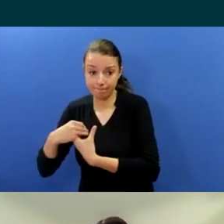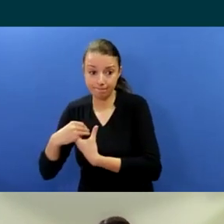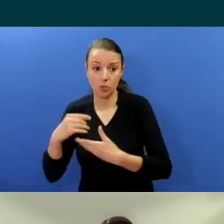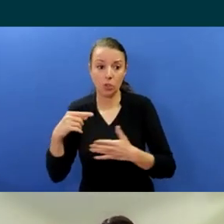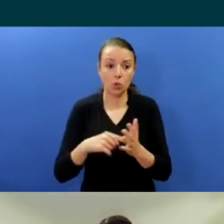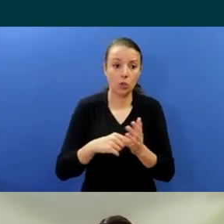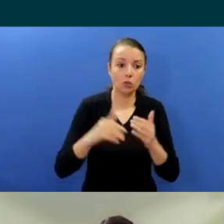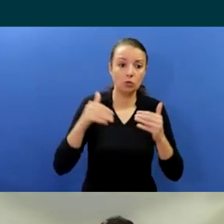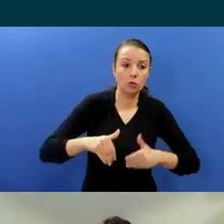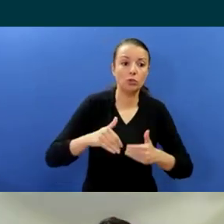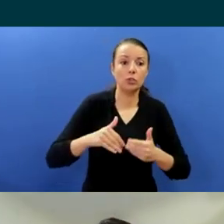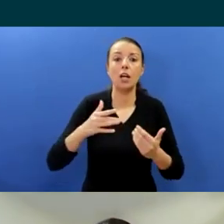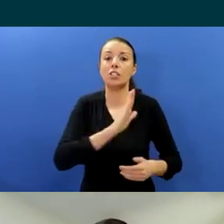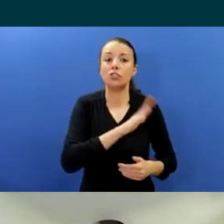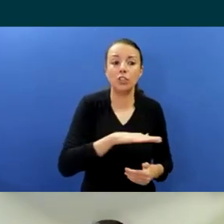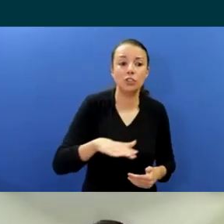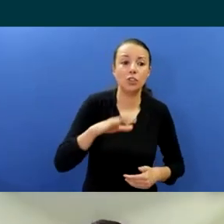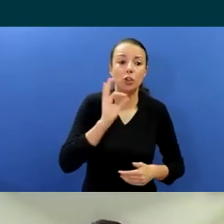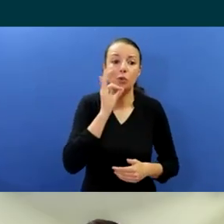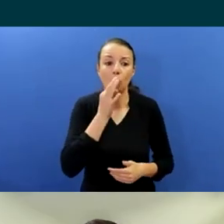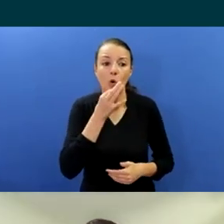young people, or foreigners.